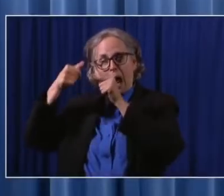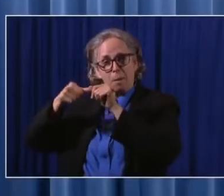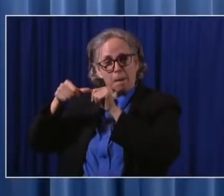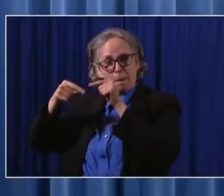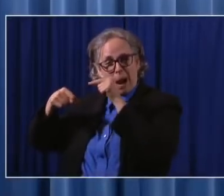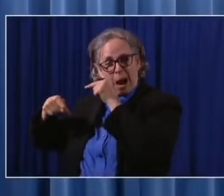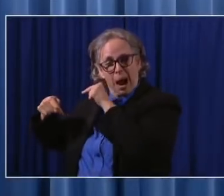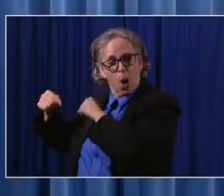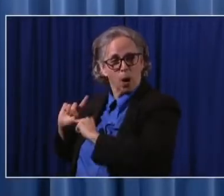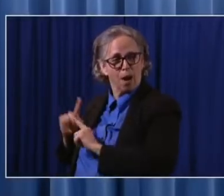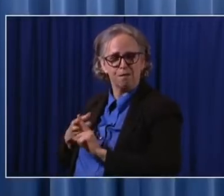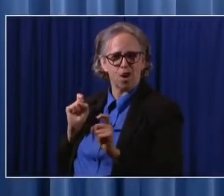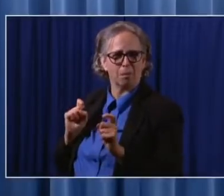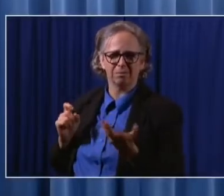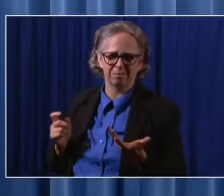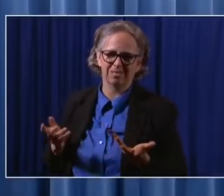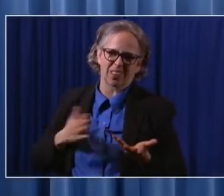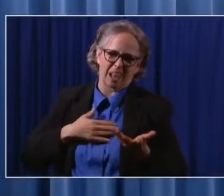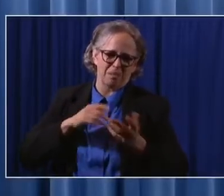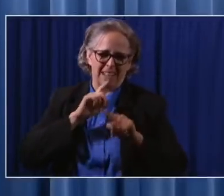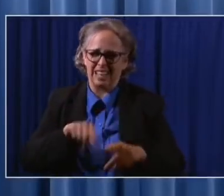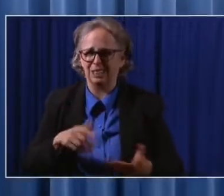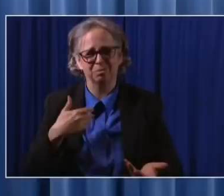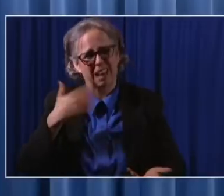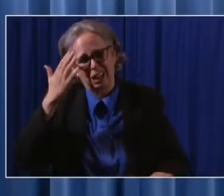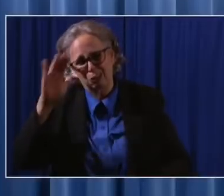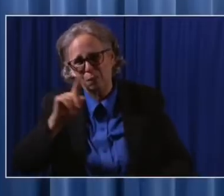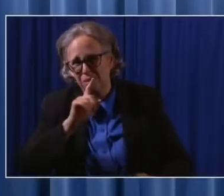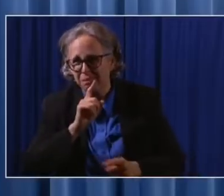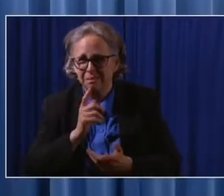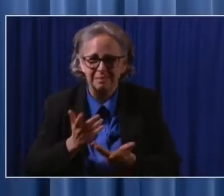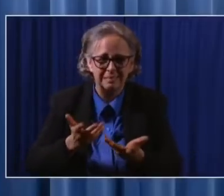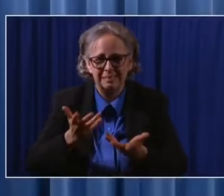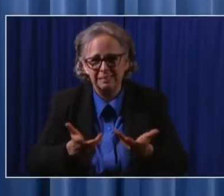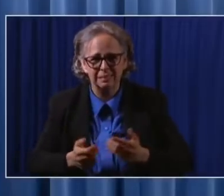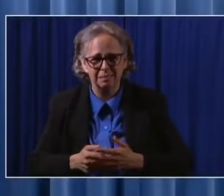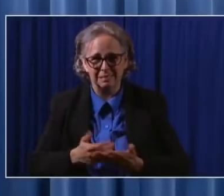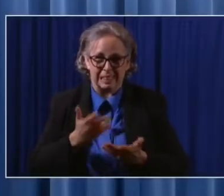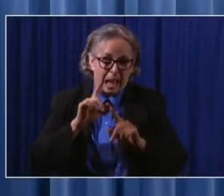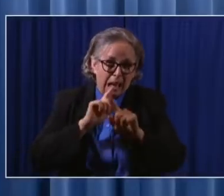the answer is I don't know. I can't really answer.